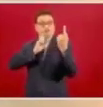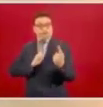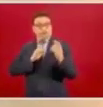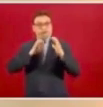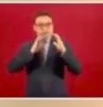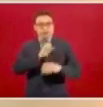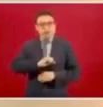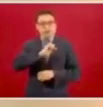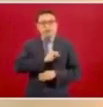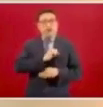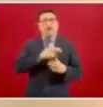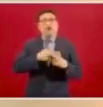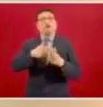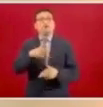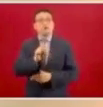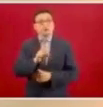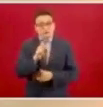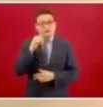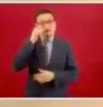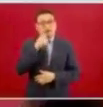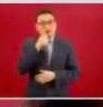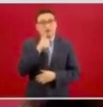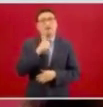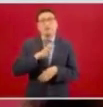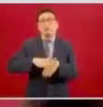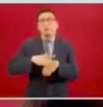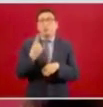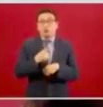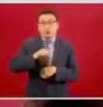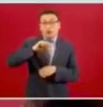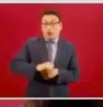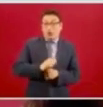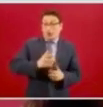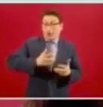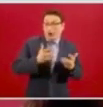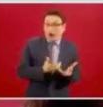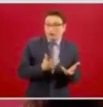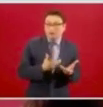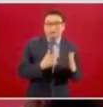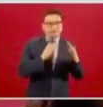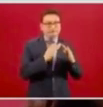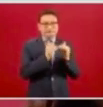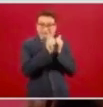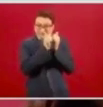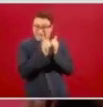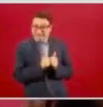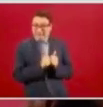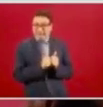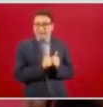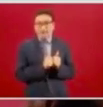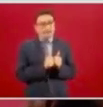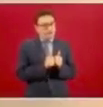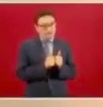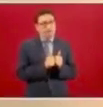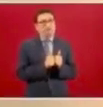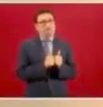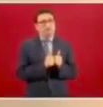today, such as the isolation and safety distance campaigns and measures.